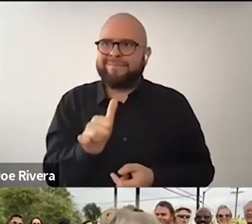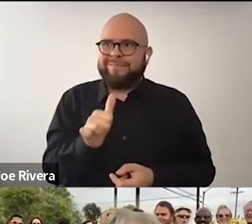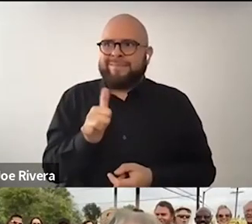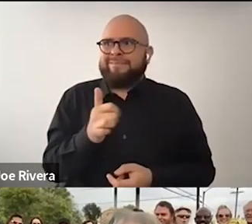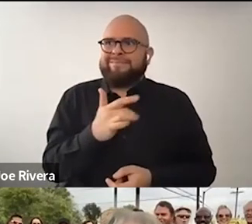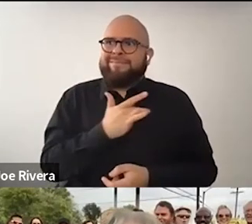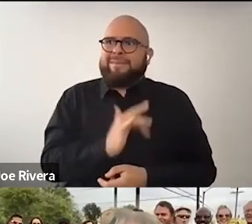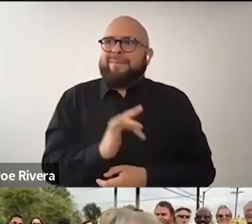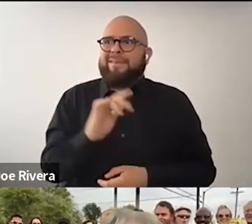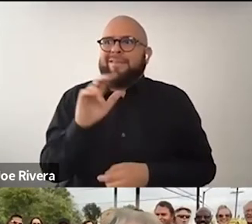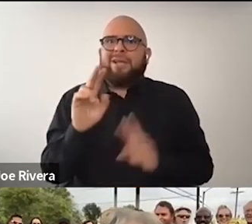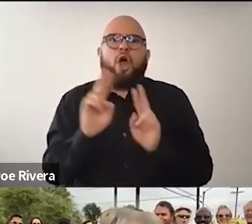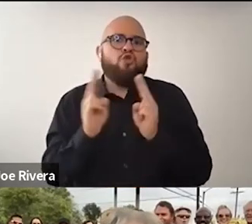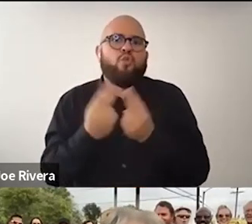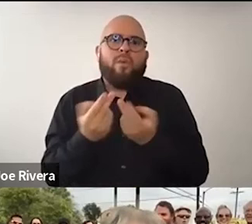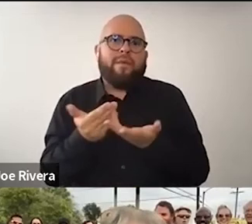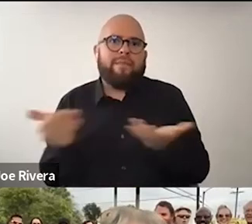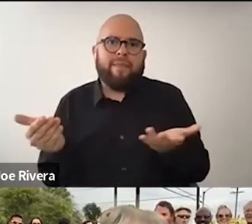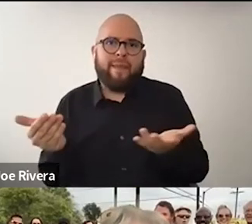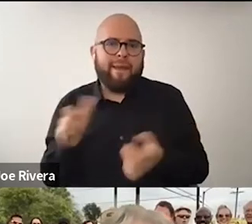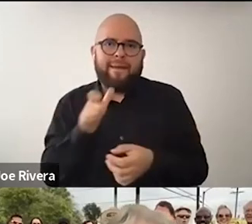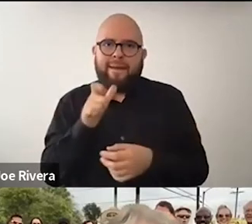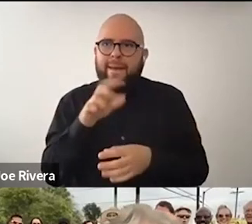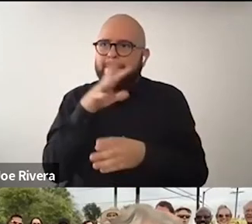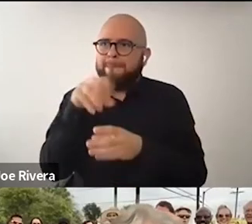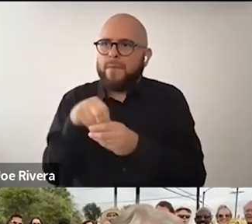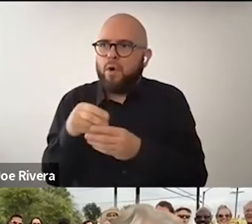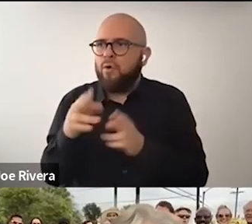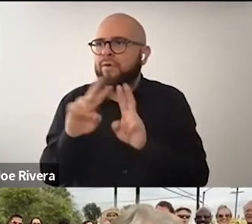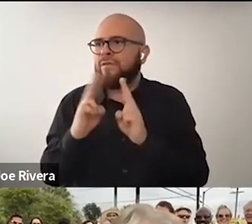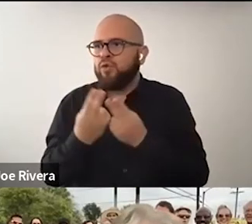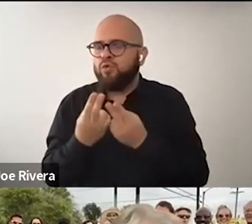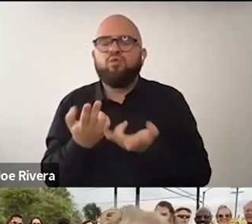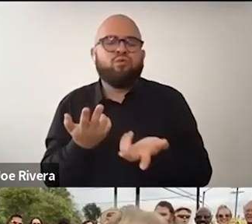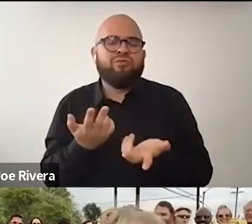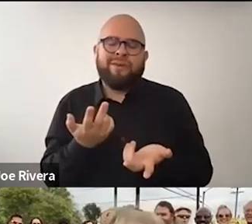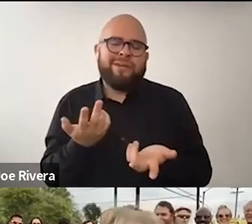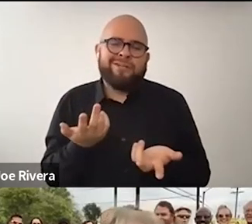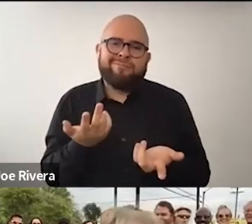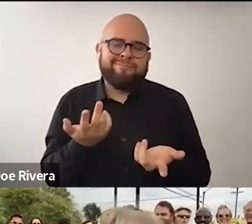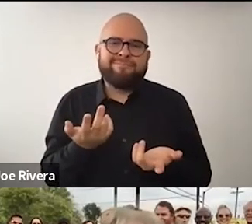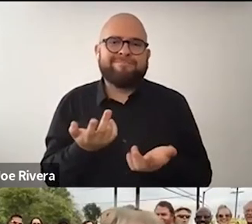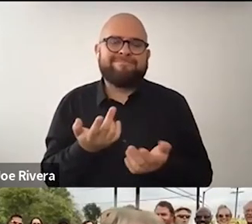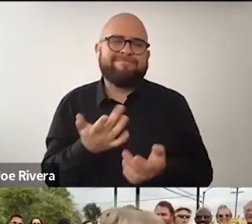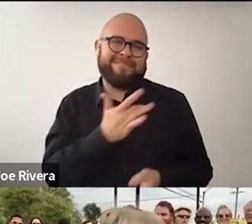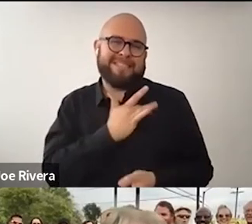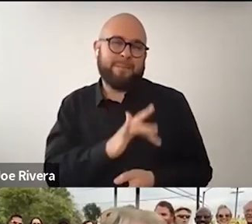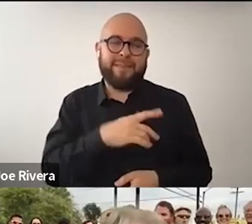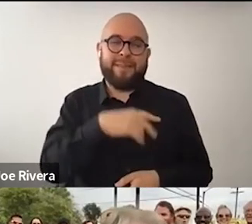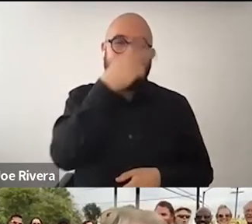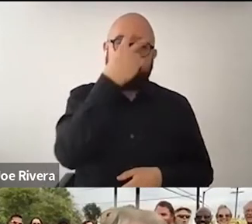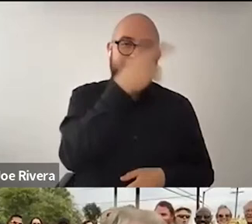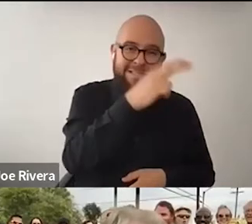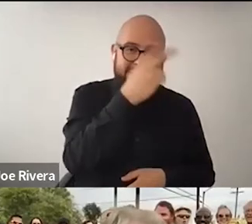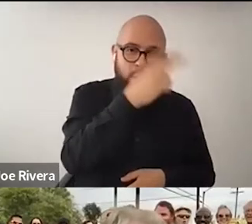done in the U.S., it was non-union. Traditionally, Mexico, Argentina, and other